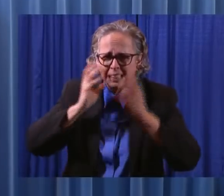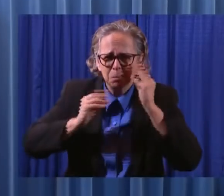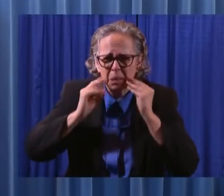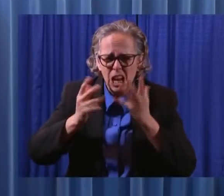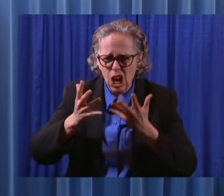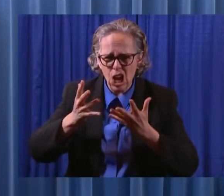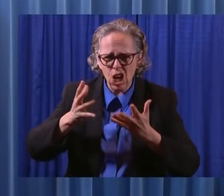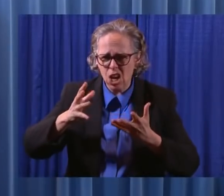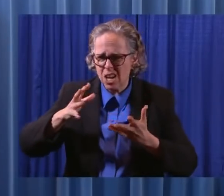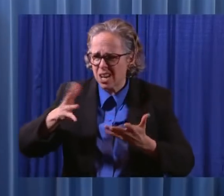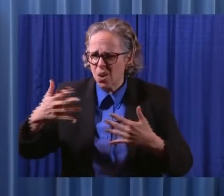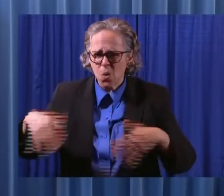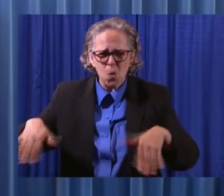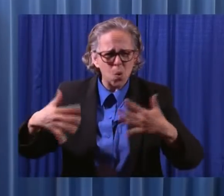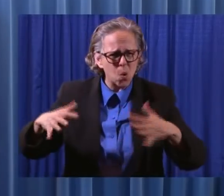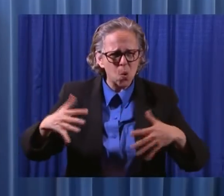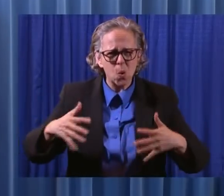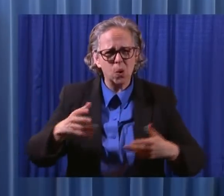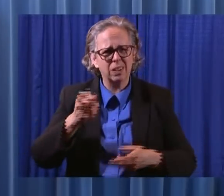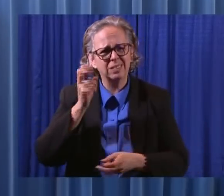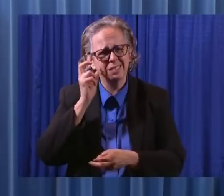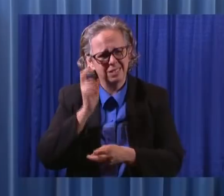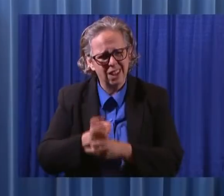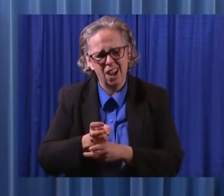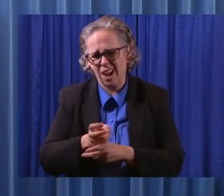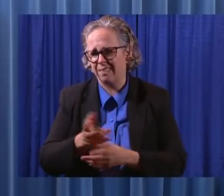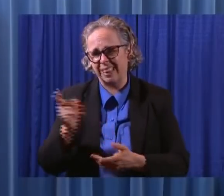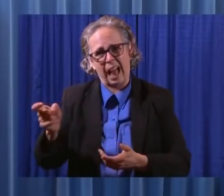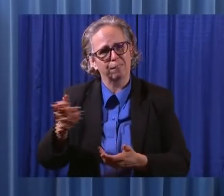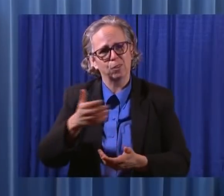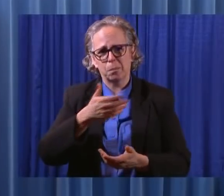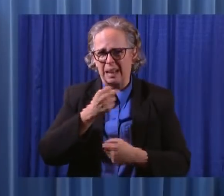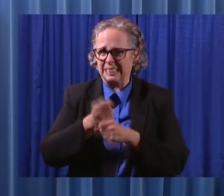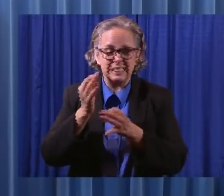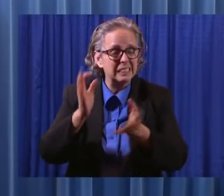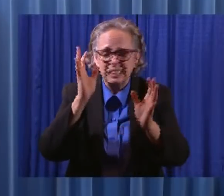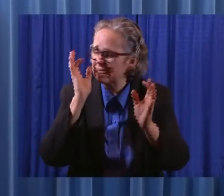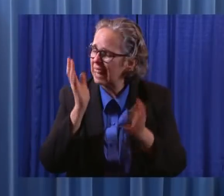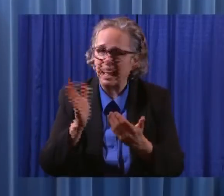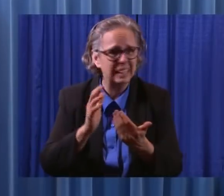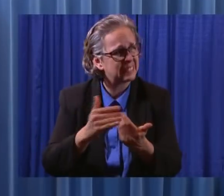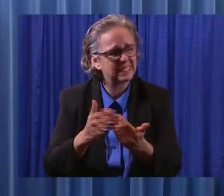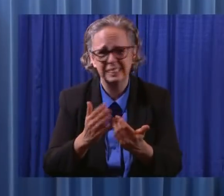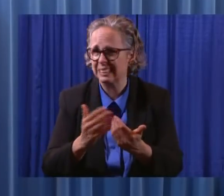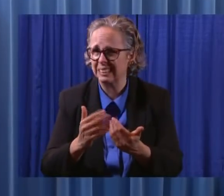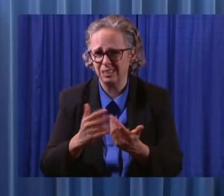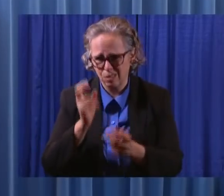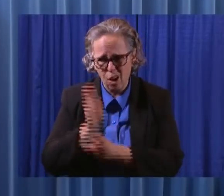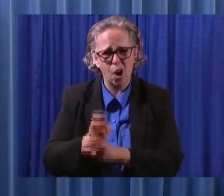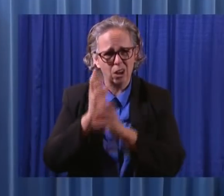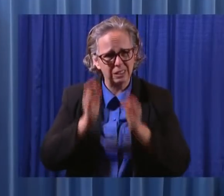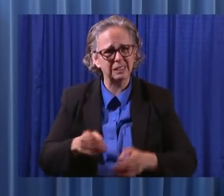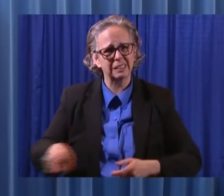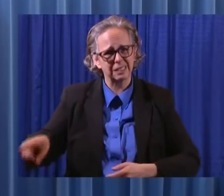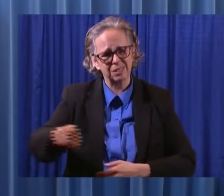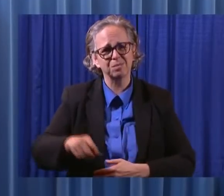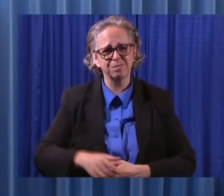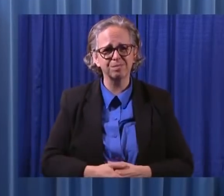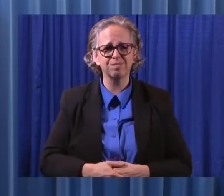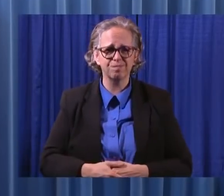police themselves, these are not easy. These are not easy situations to be in.